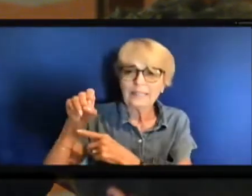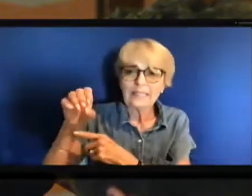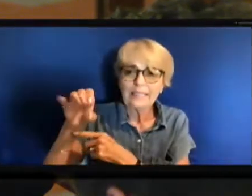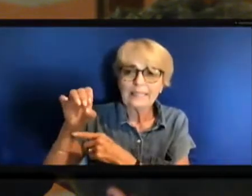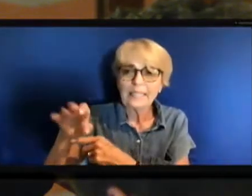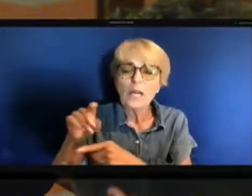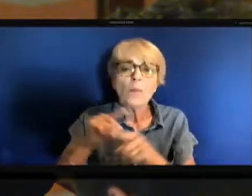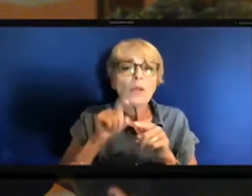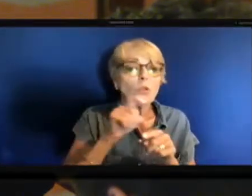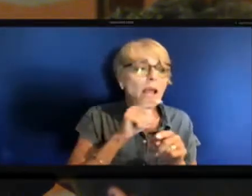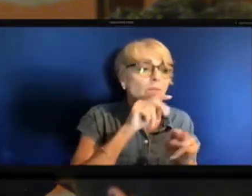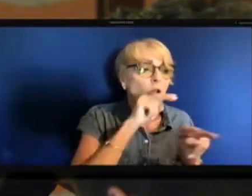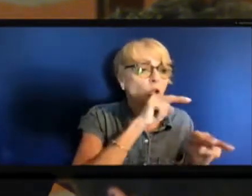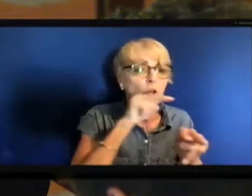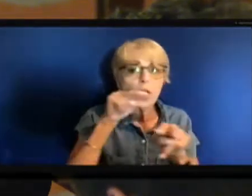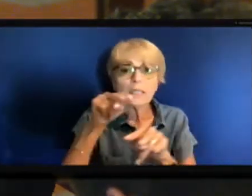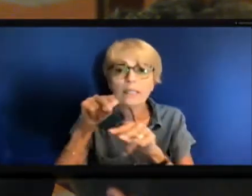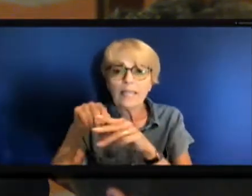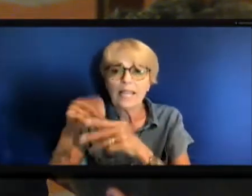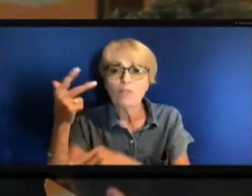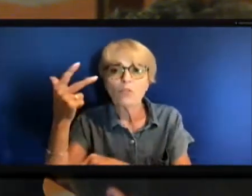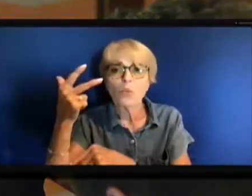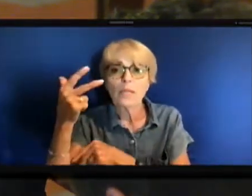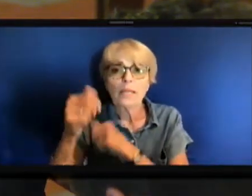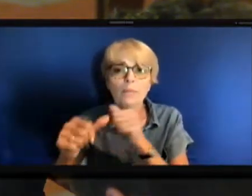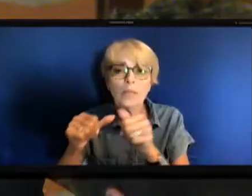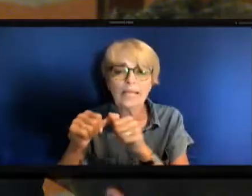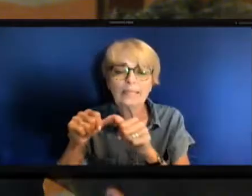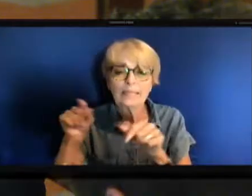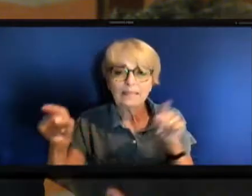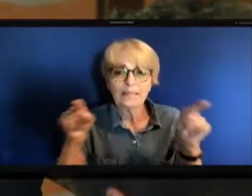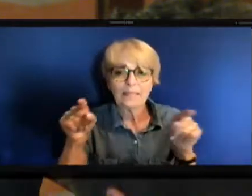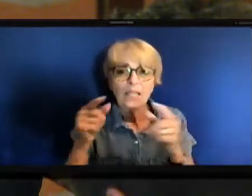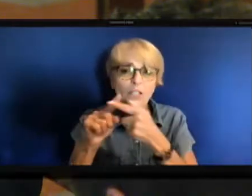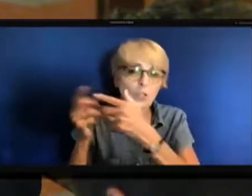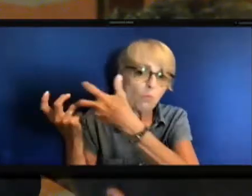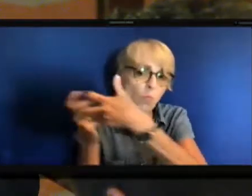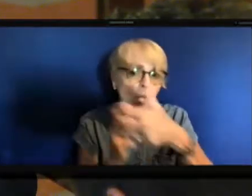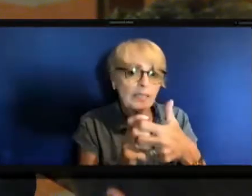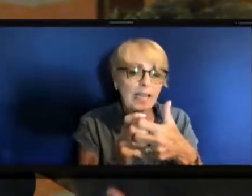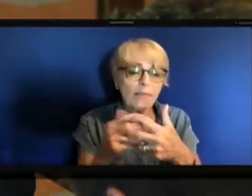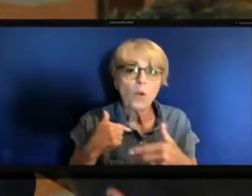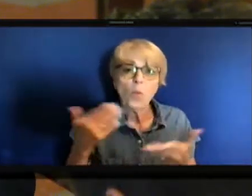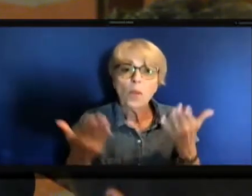places to pull it together. And so we probably could,